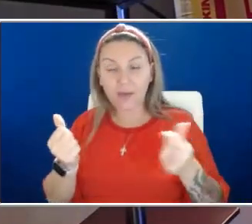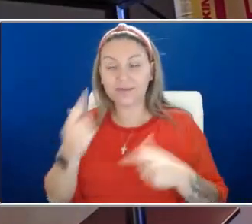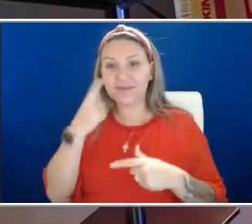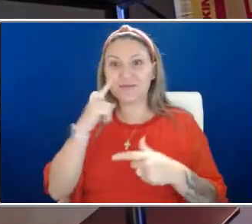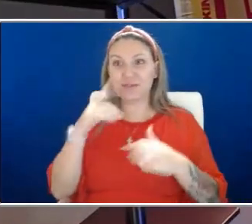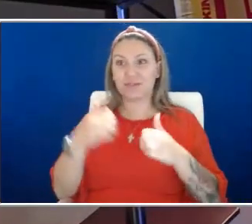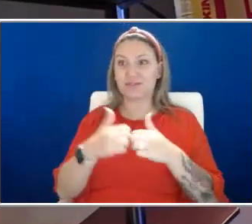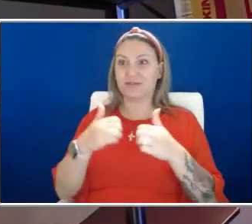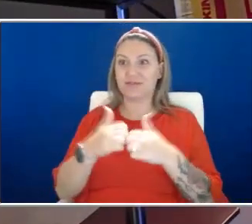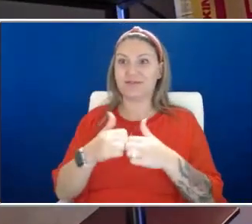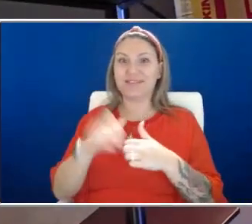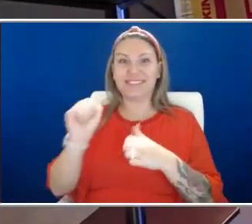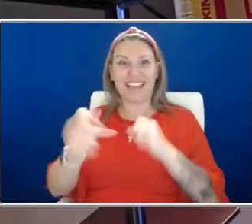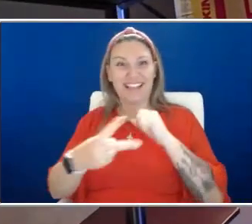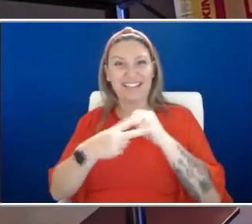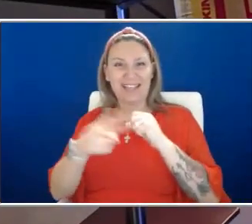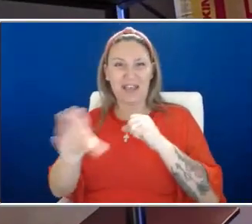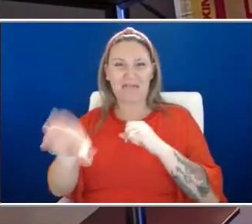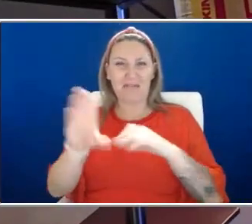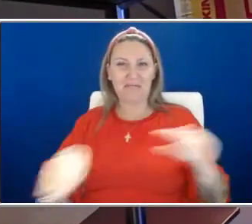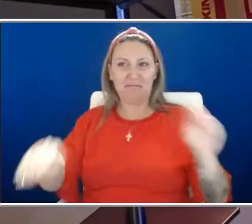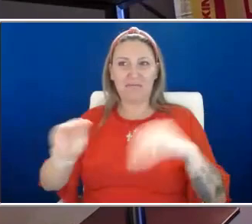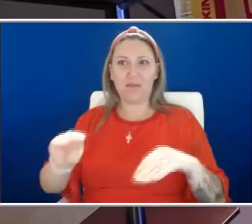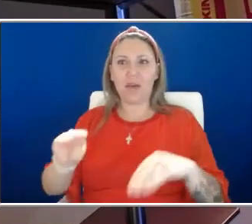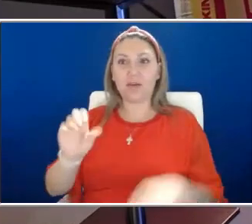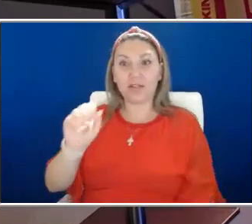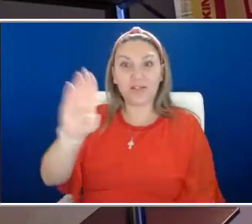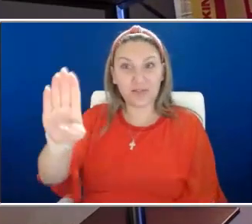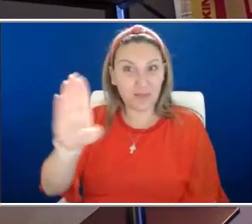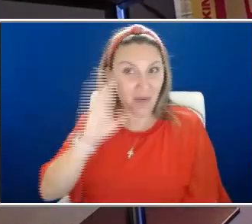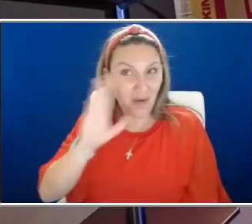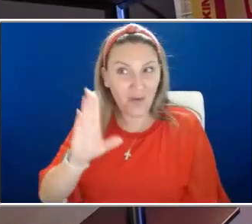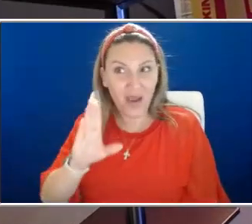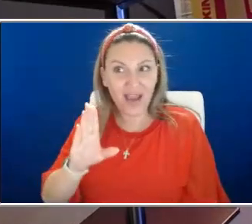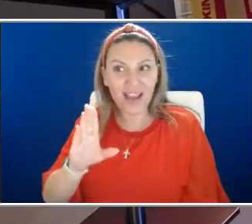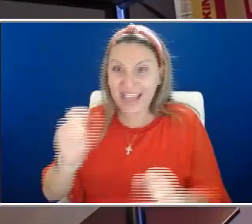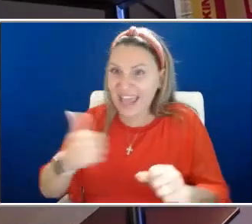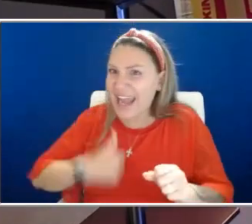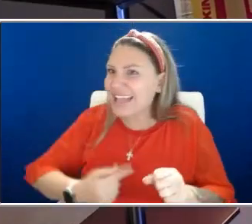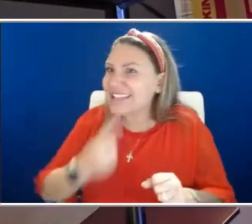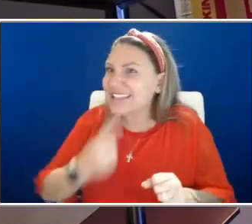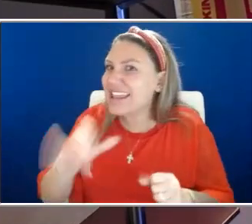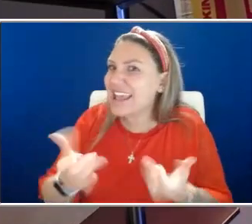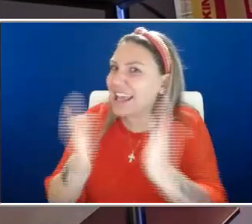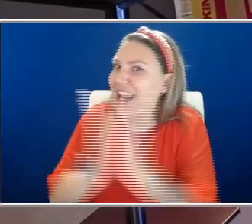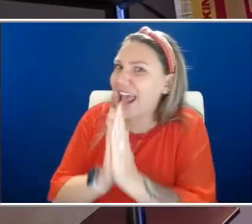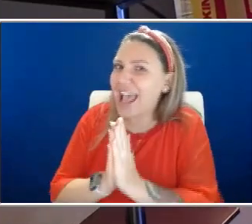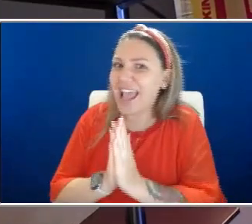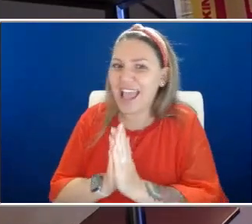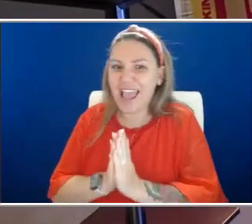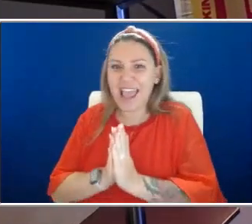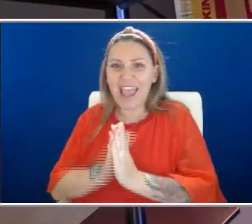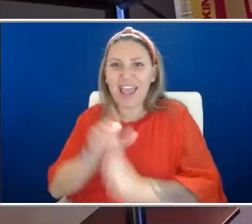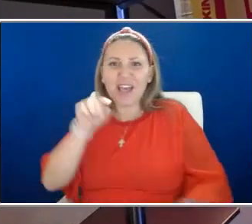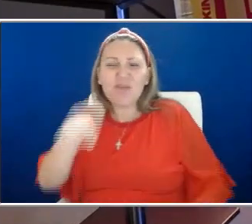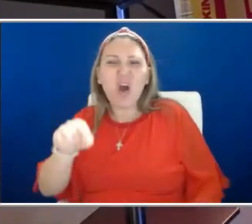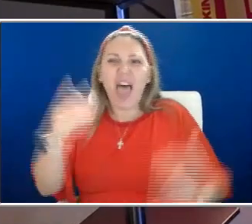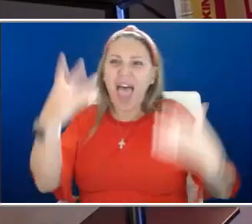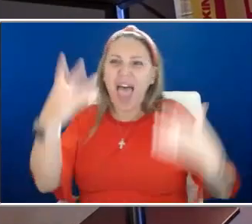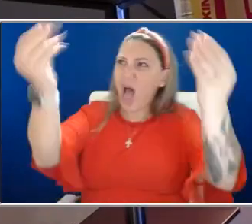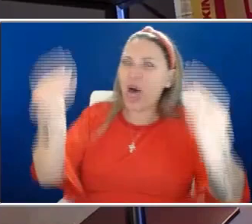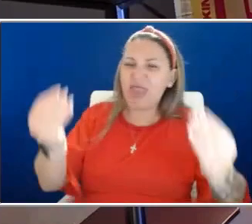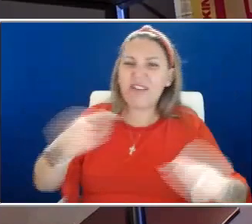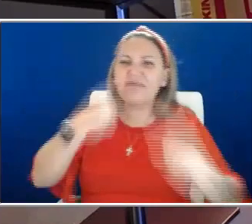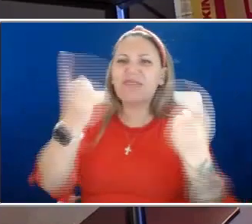your moves. I love it. Are we Super Bowl bound? We are always. Can I say that? Can I just ask you it? can put it in the air. We always are ready for that next